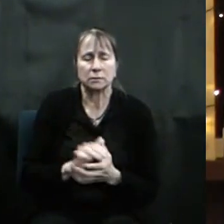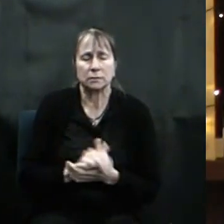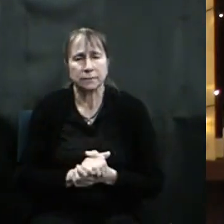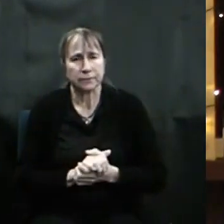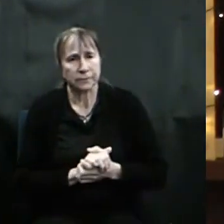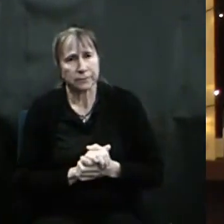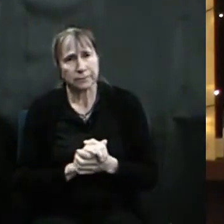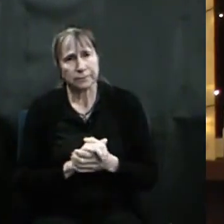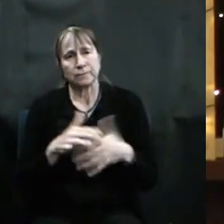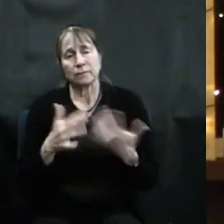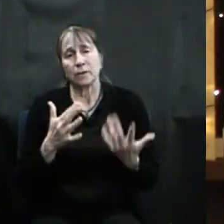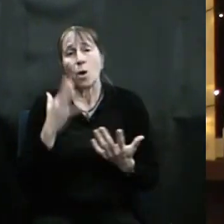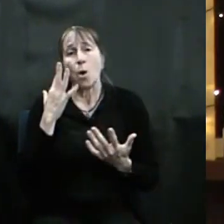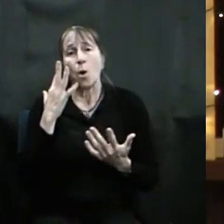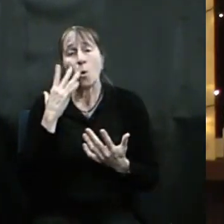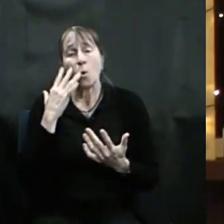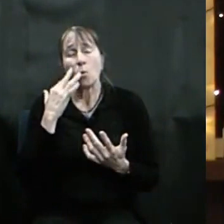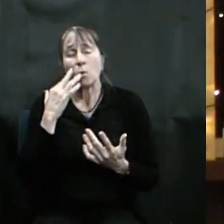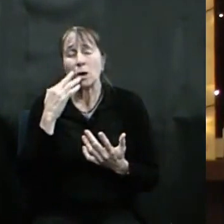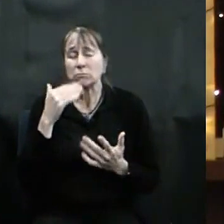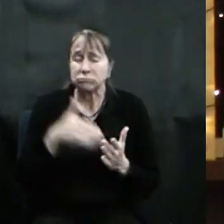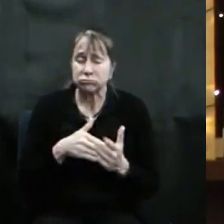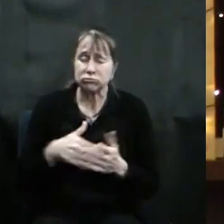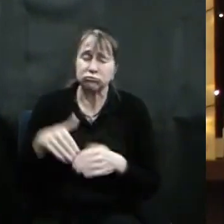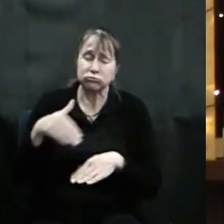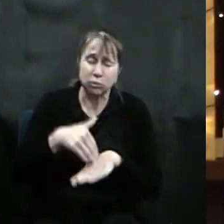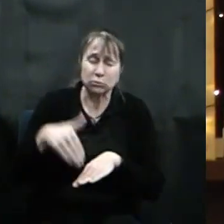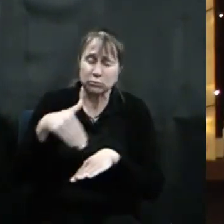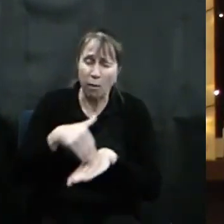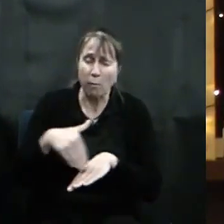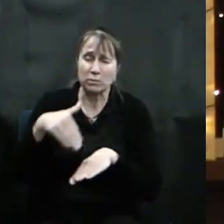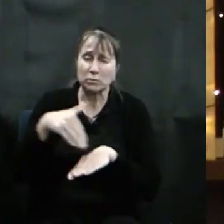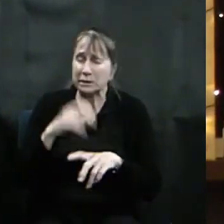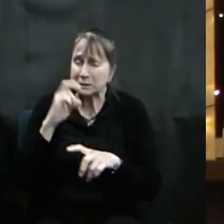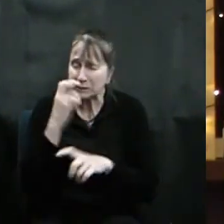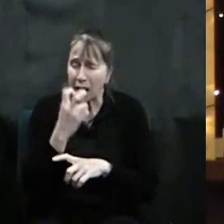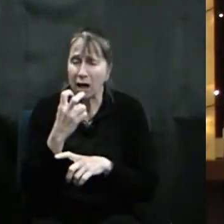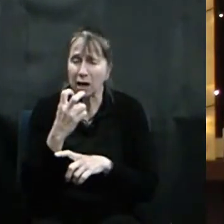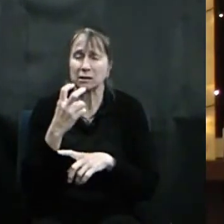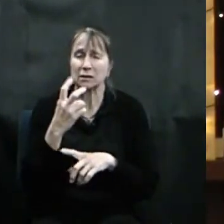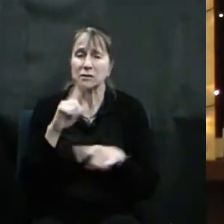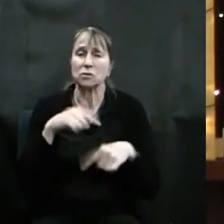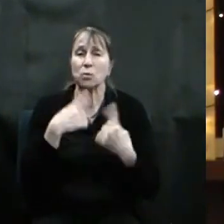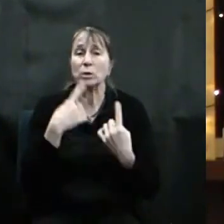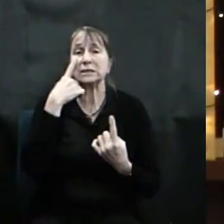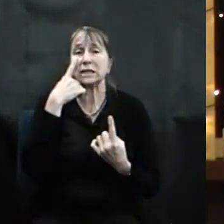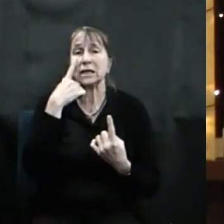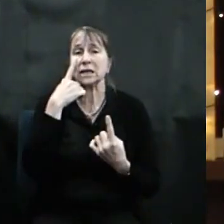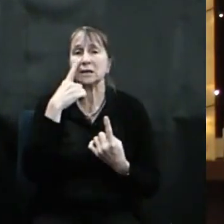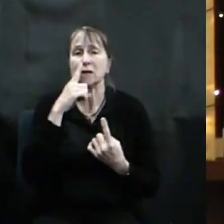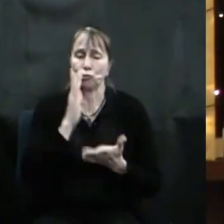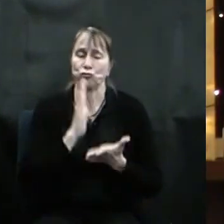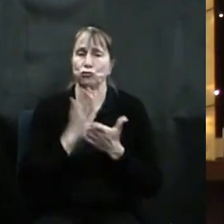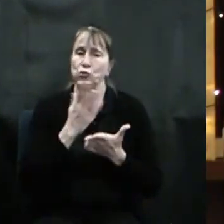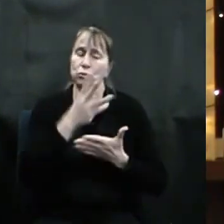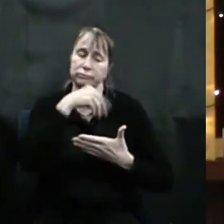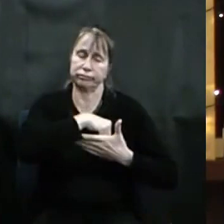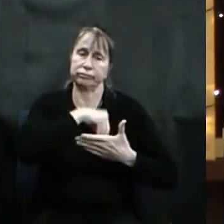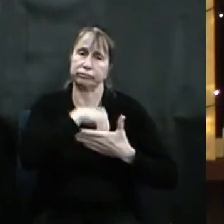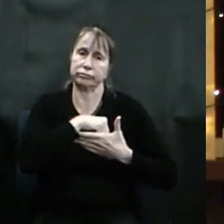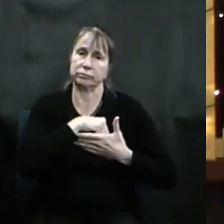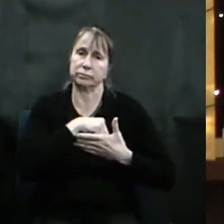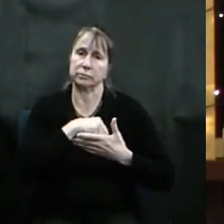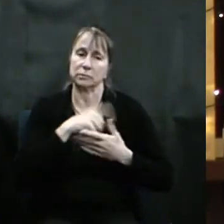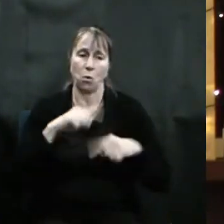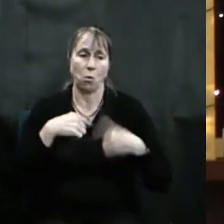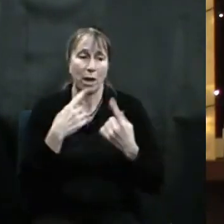Darkness actually shows up our faulty thinking sometimes, doesn't it? You learn what doesn't work. You learn that you can't just go through it and